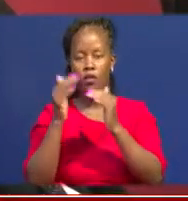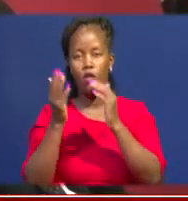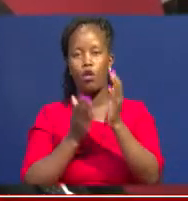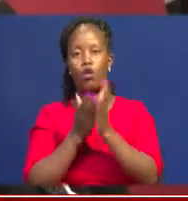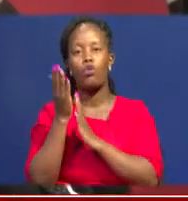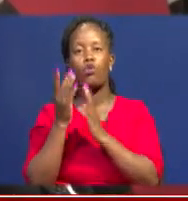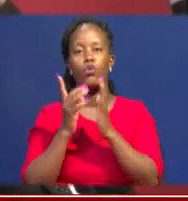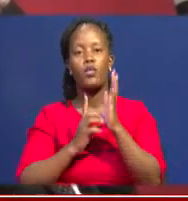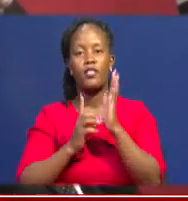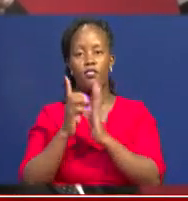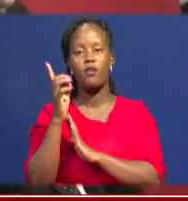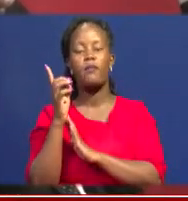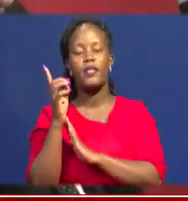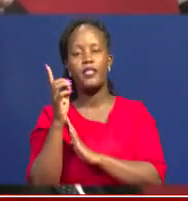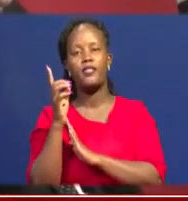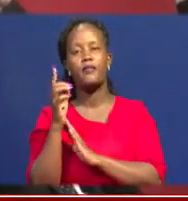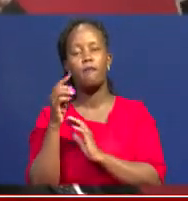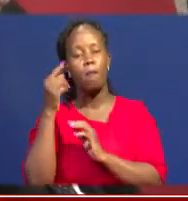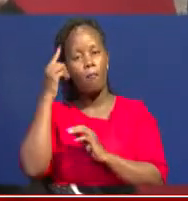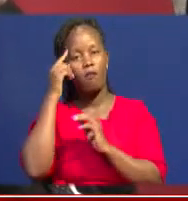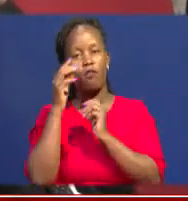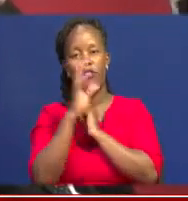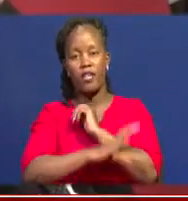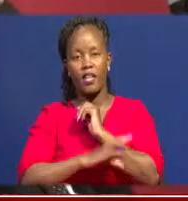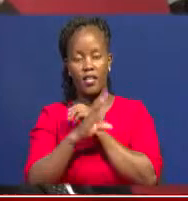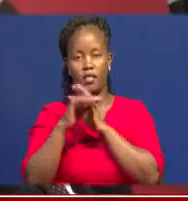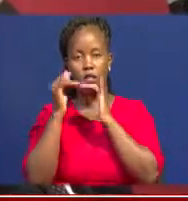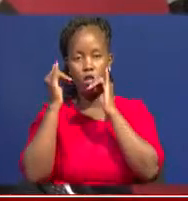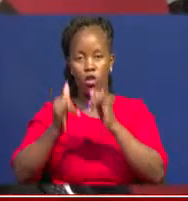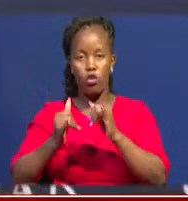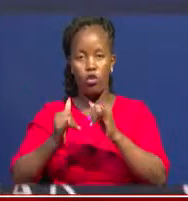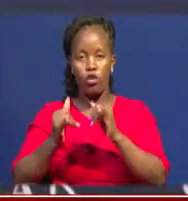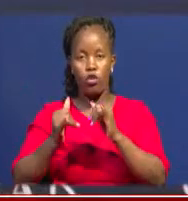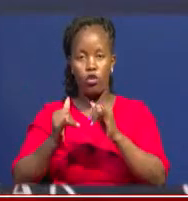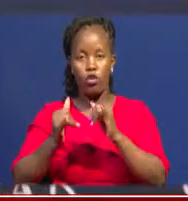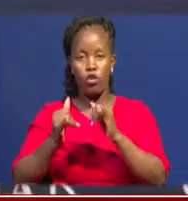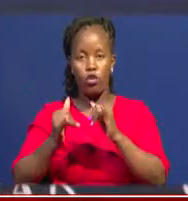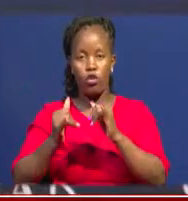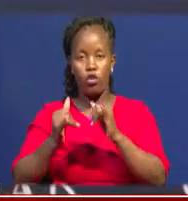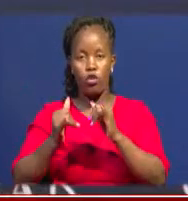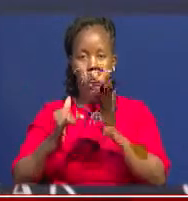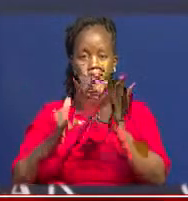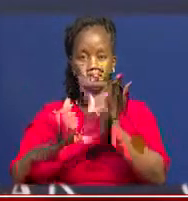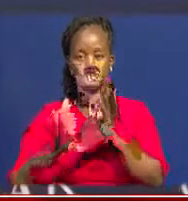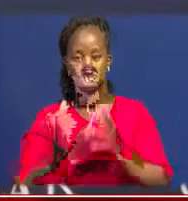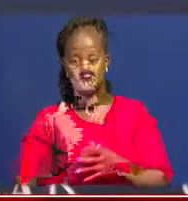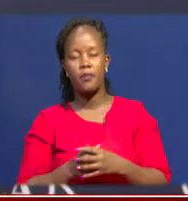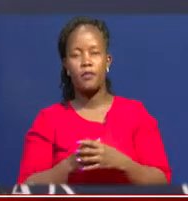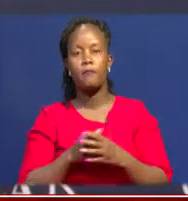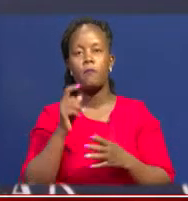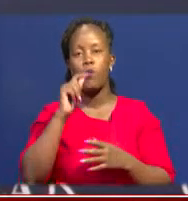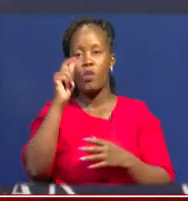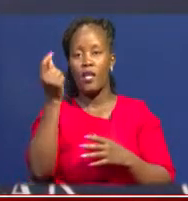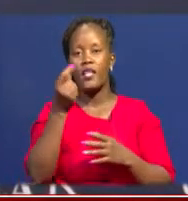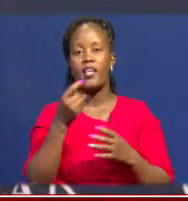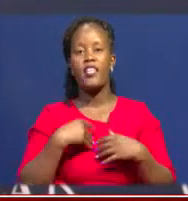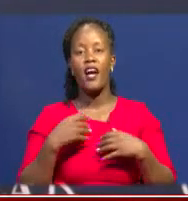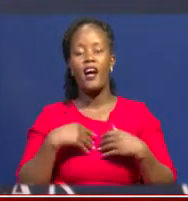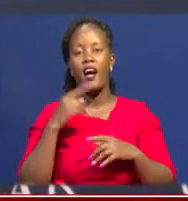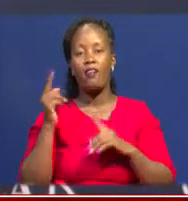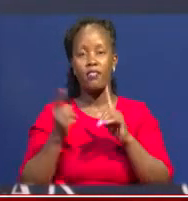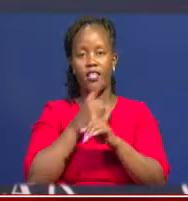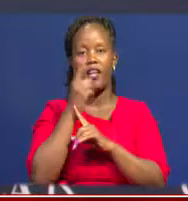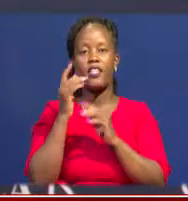national nuclear infrastructure for the country's new research reactor program. To commence the process of assembling